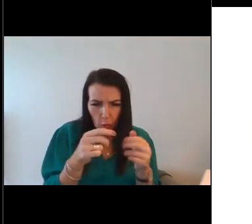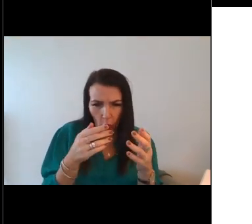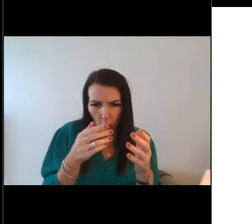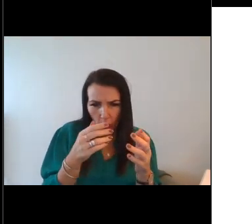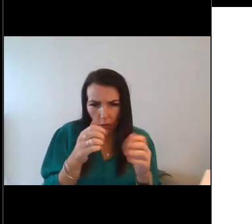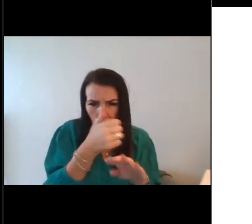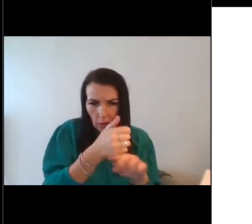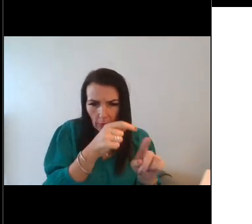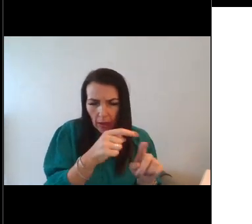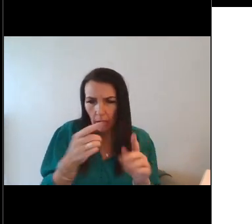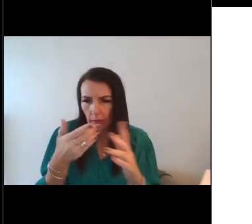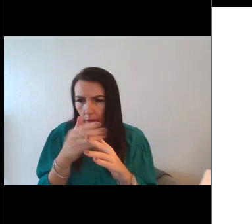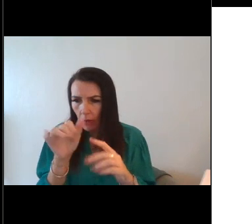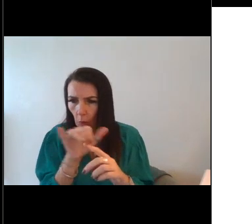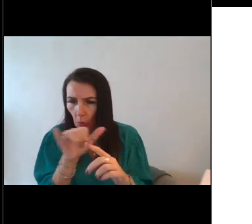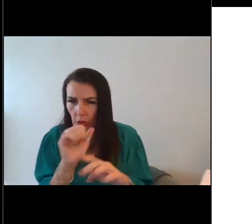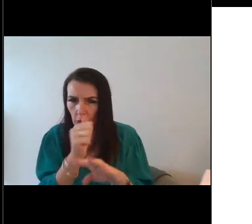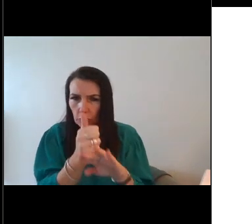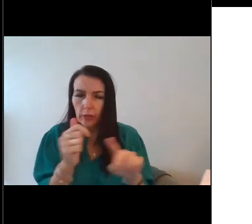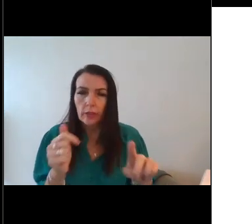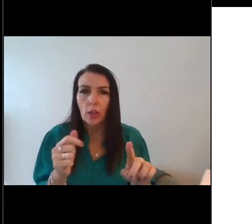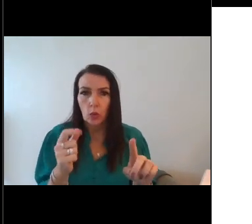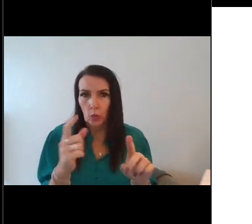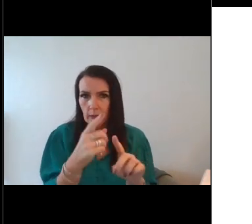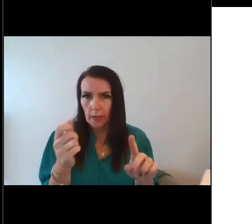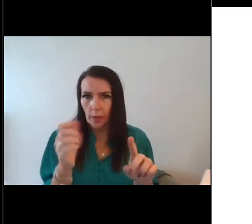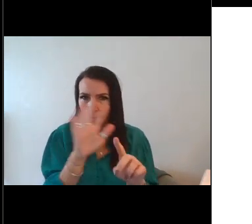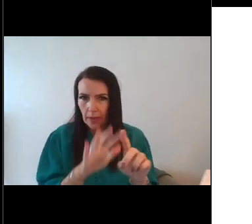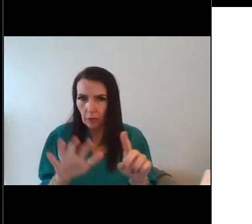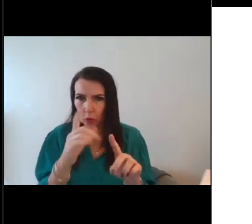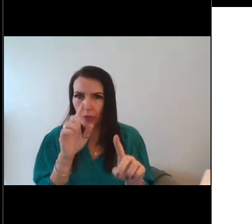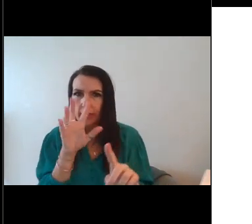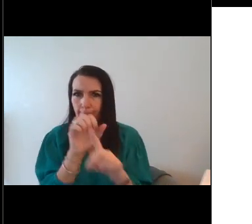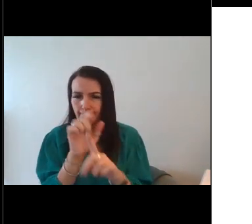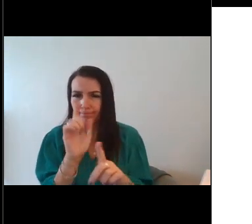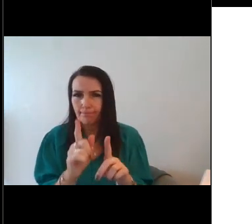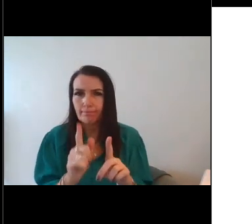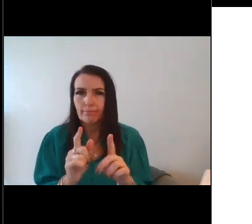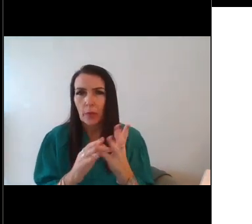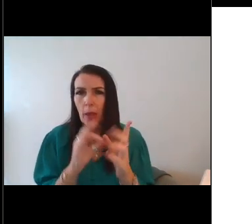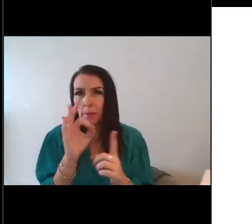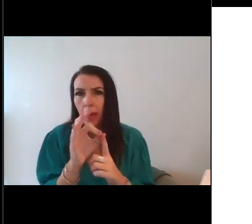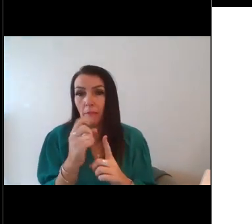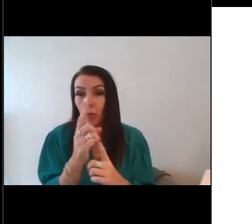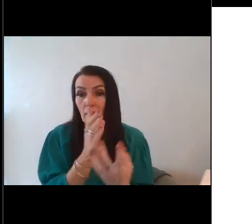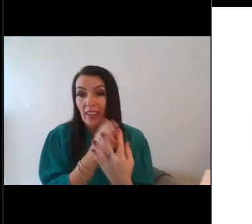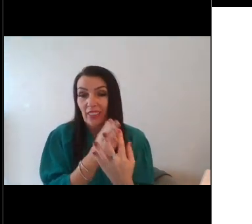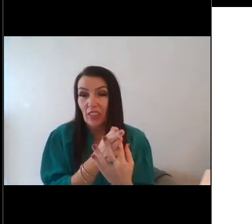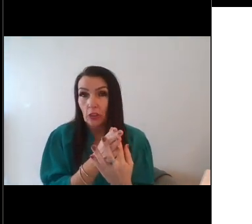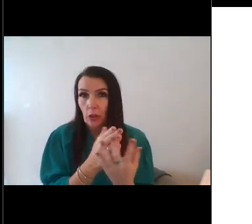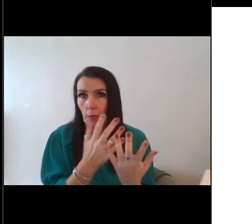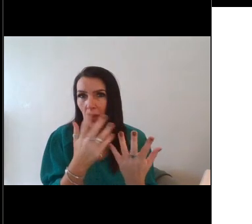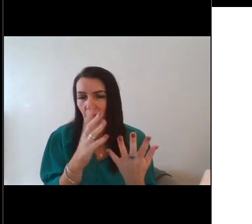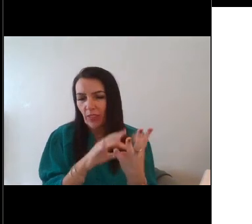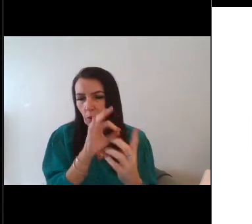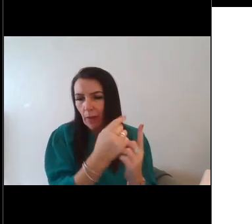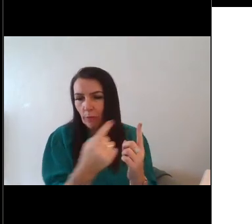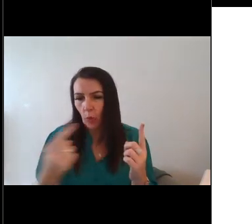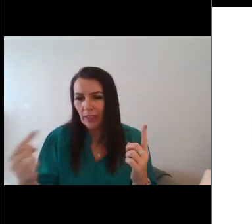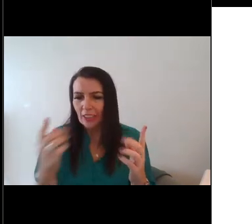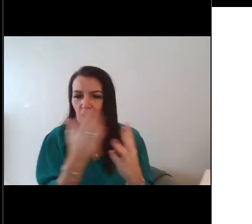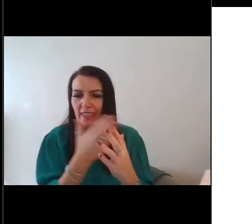see that in the first map there. There's a few hotspots for that. That map was just for one intervention, but you can imagine several maps for each of those intervention